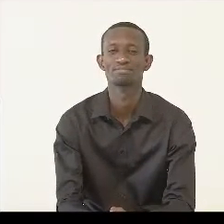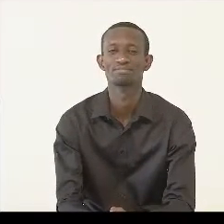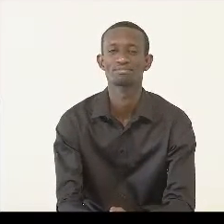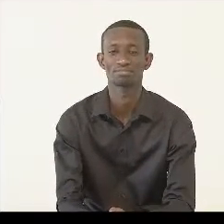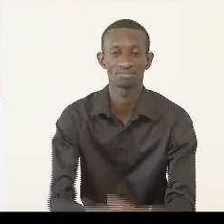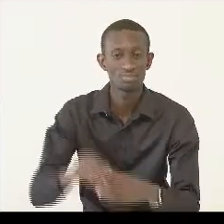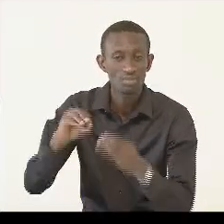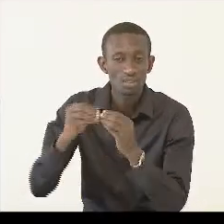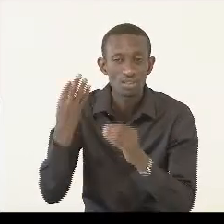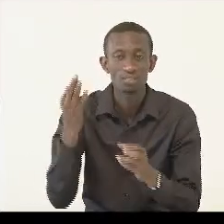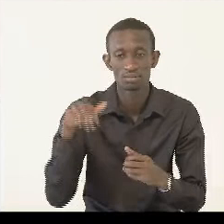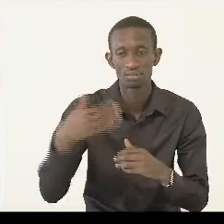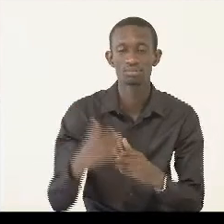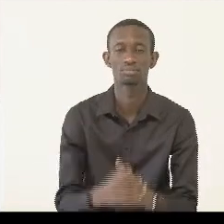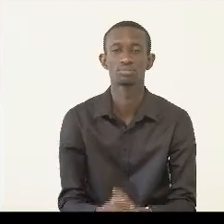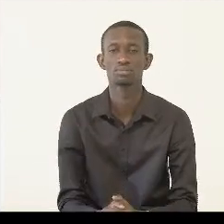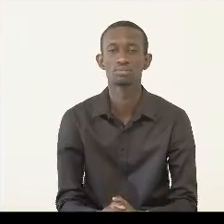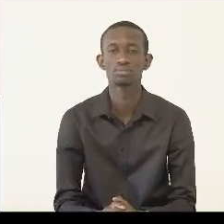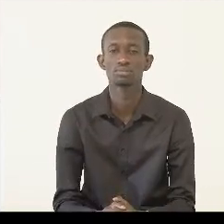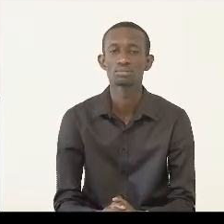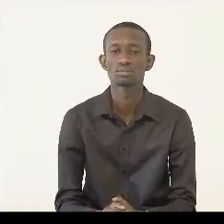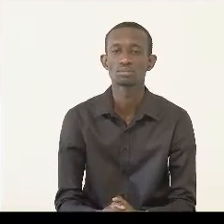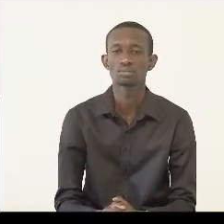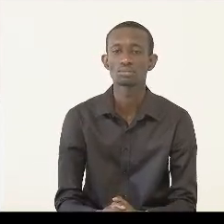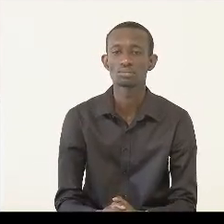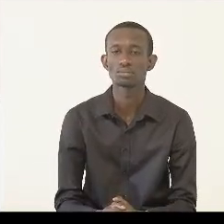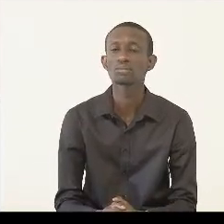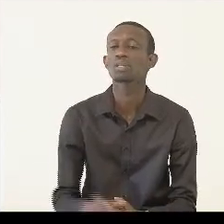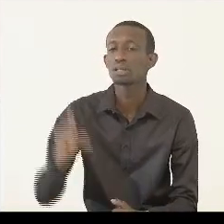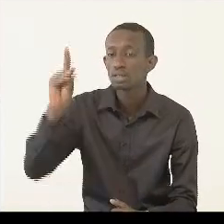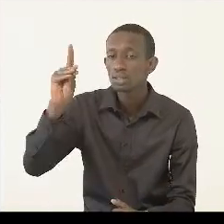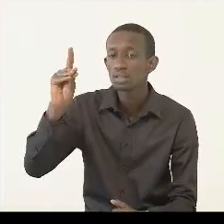Next question. That a nucleotide in DNA is composed of,